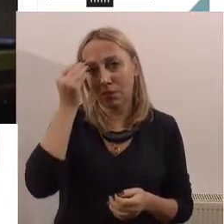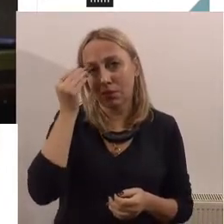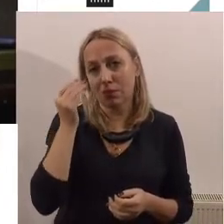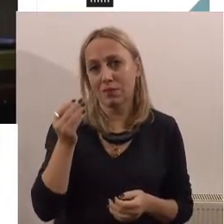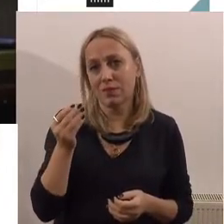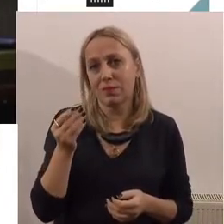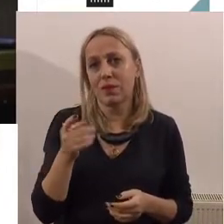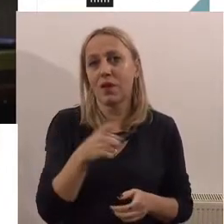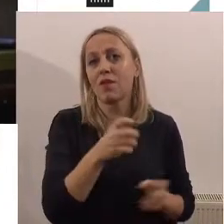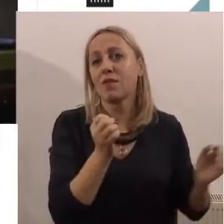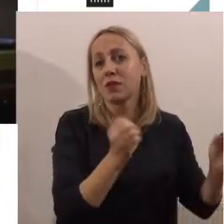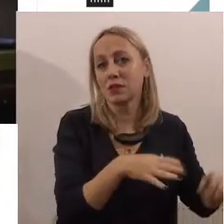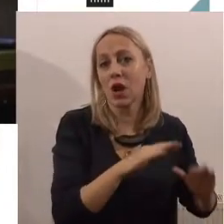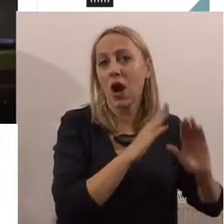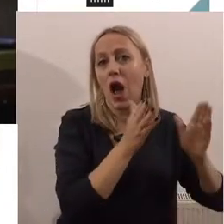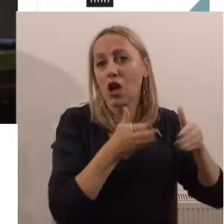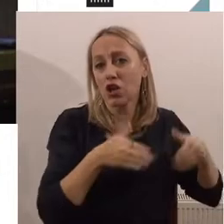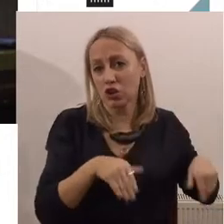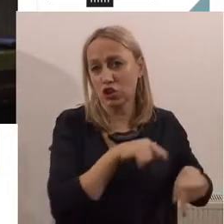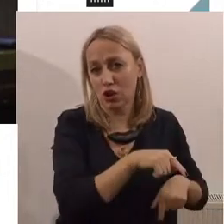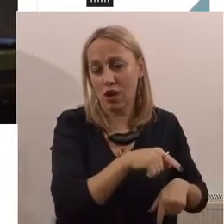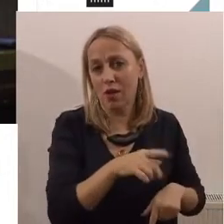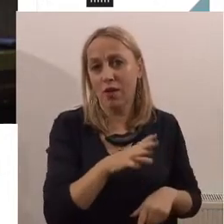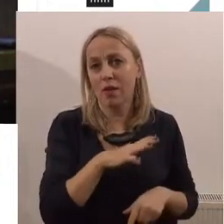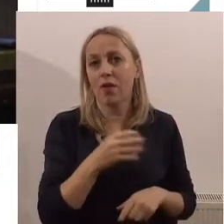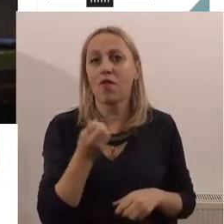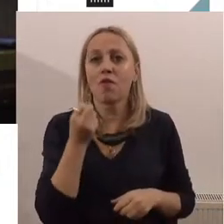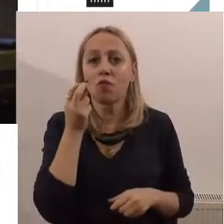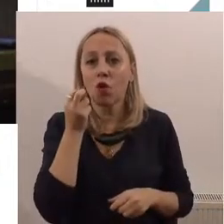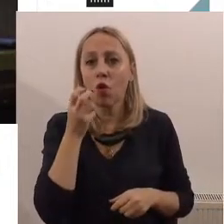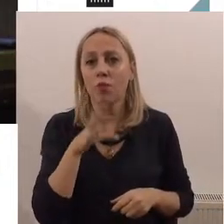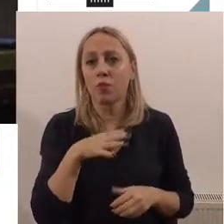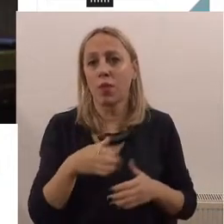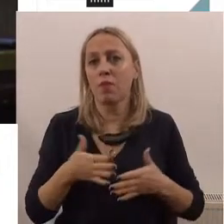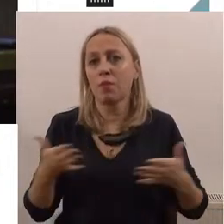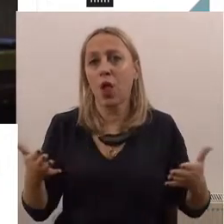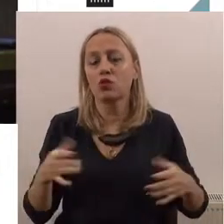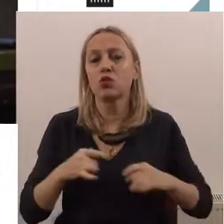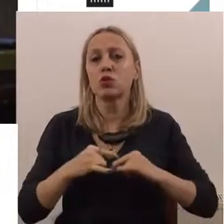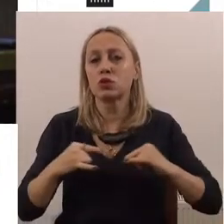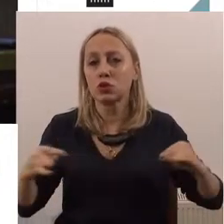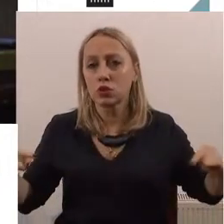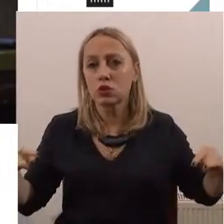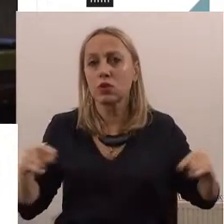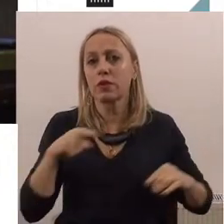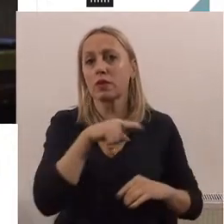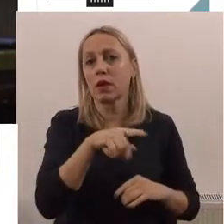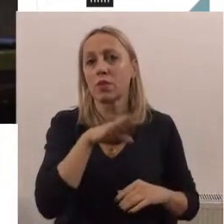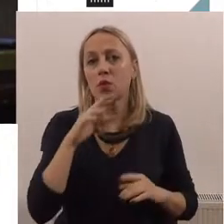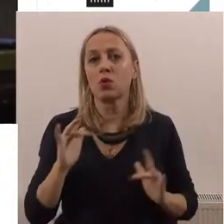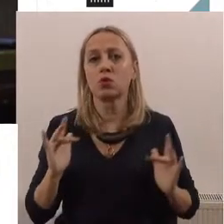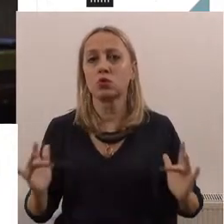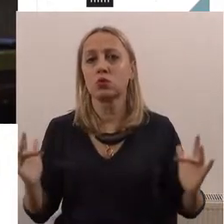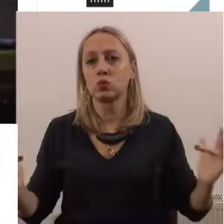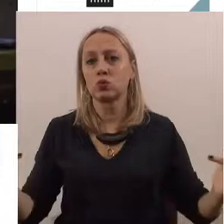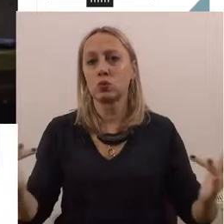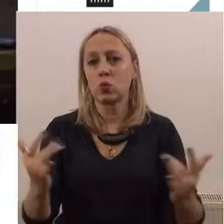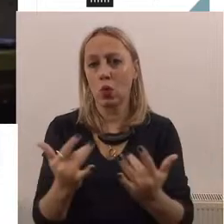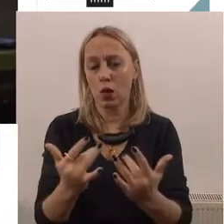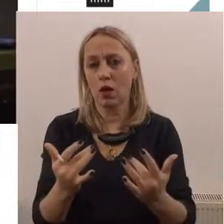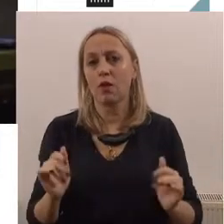give you an interesting example of the garage residence. So there is a big